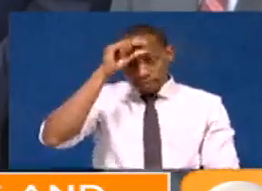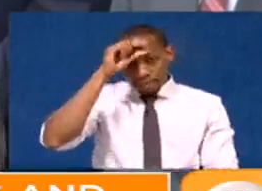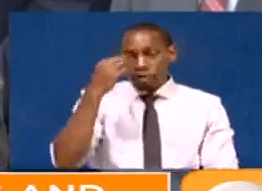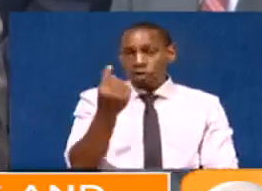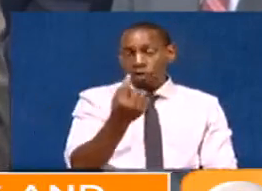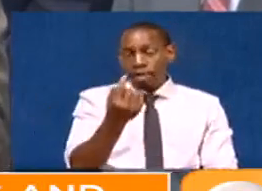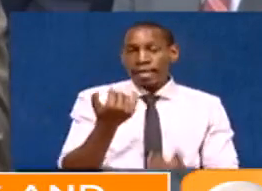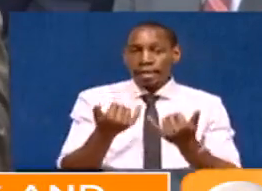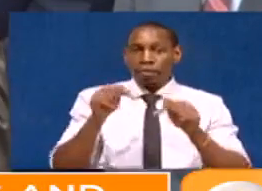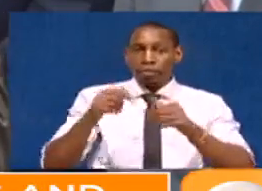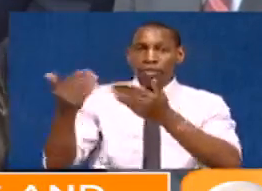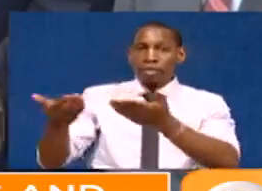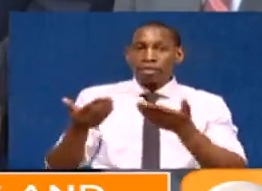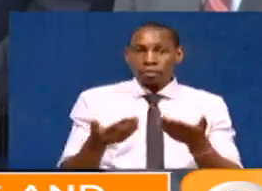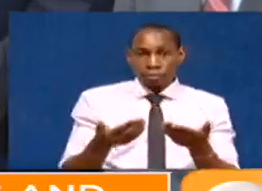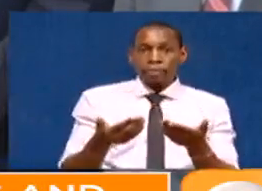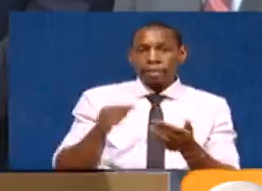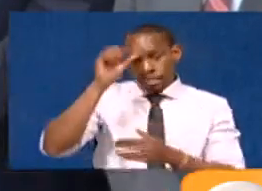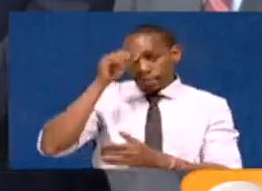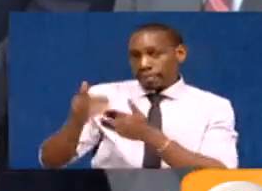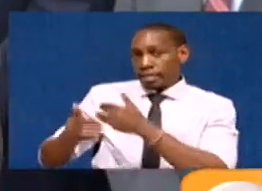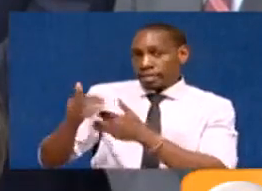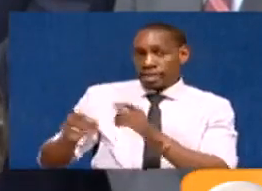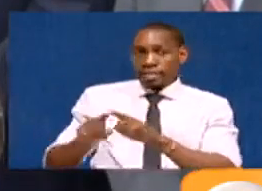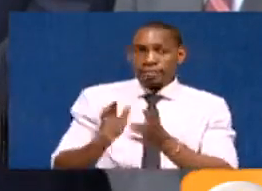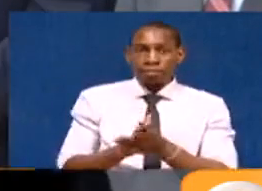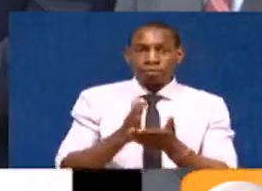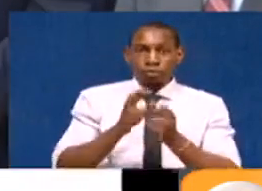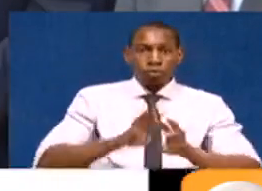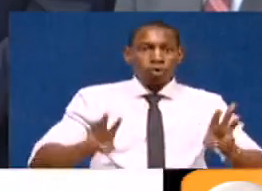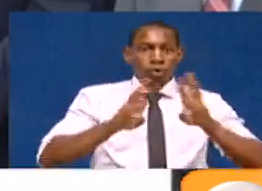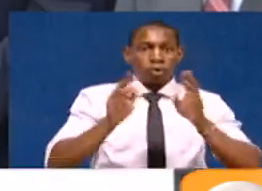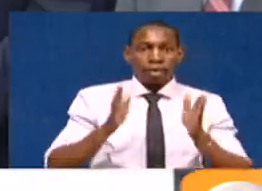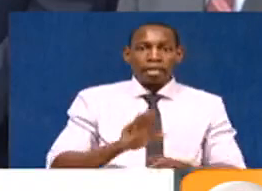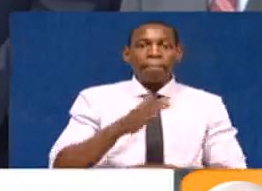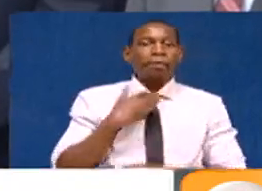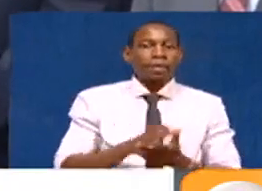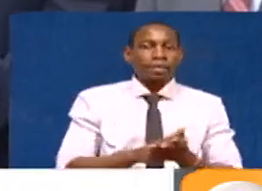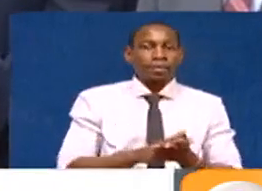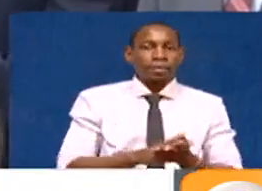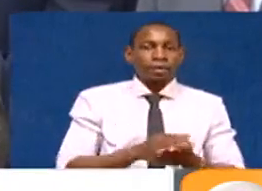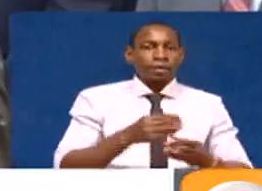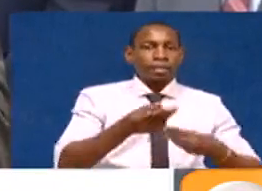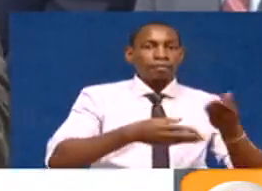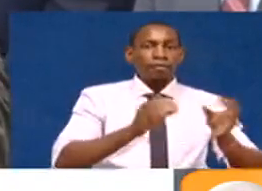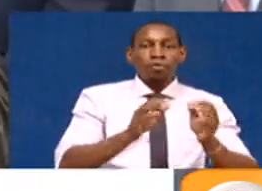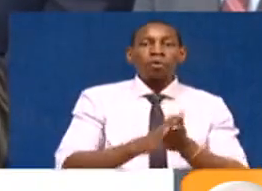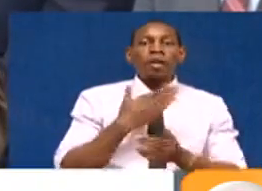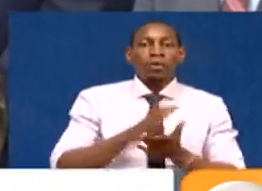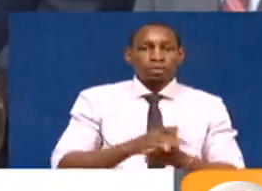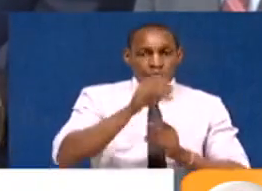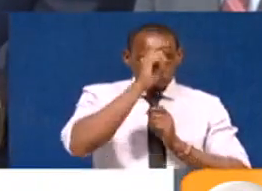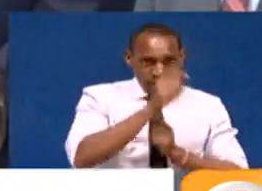And today we've brought heaven a little bit closer to these very well-deserving Kenyans. They don't want handouts. All they want is